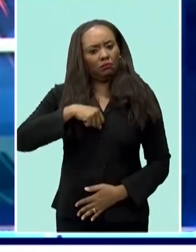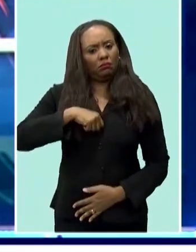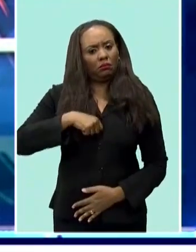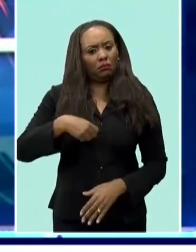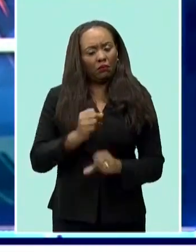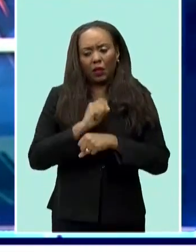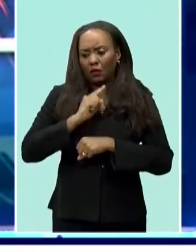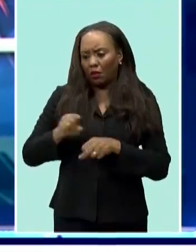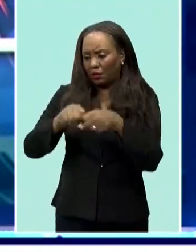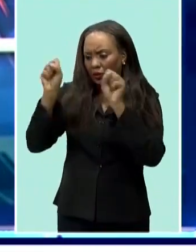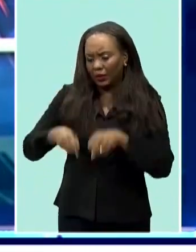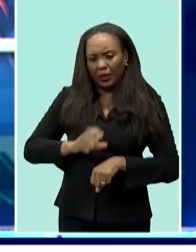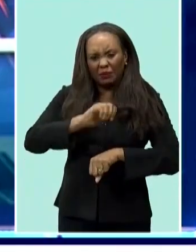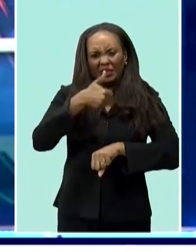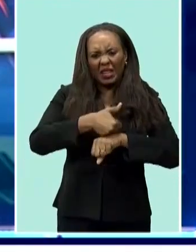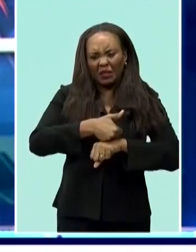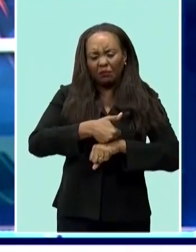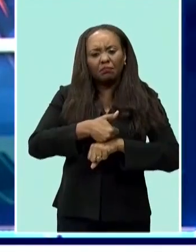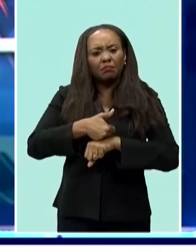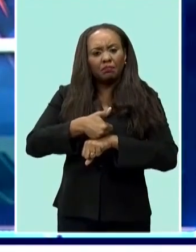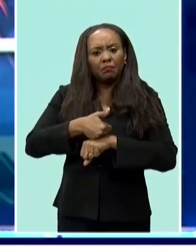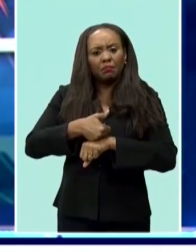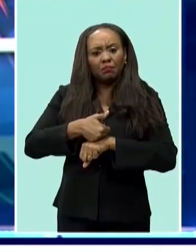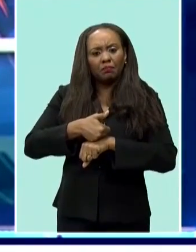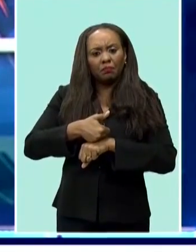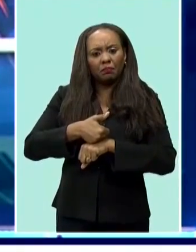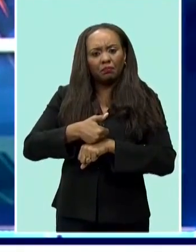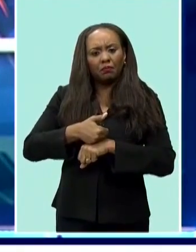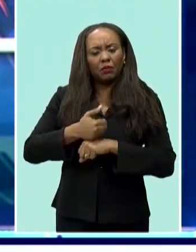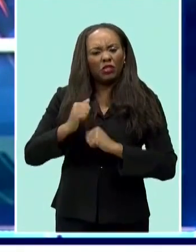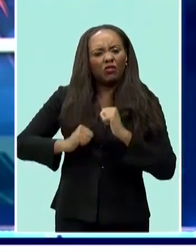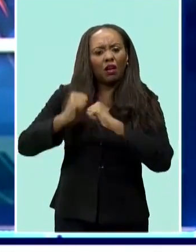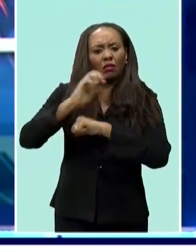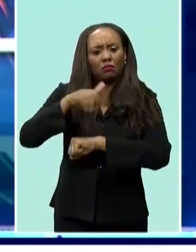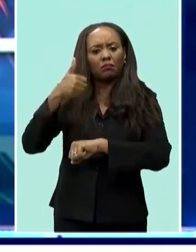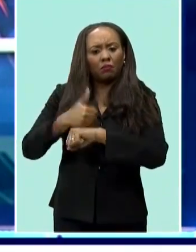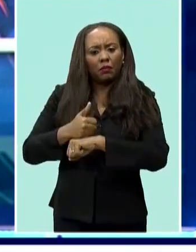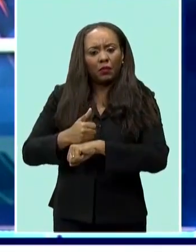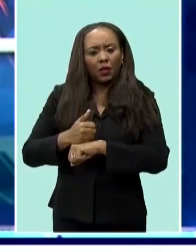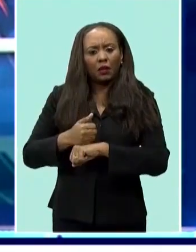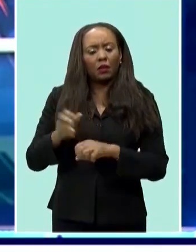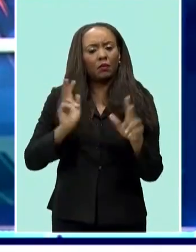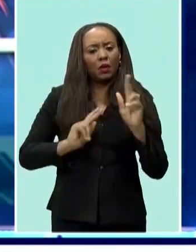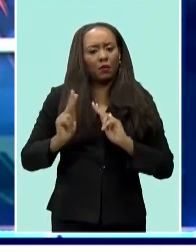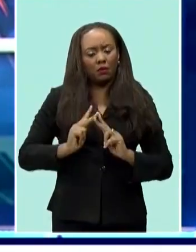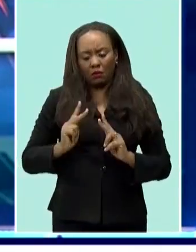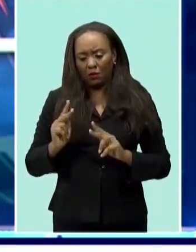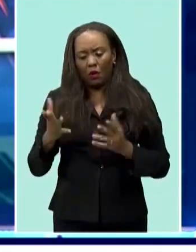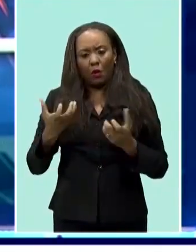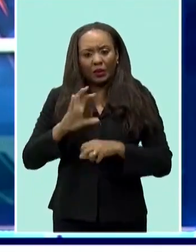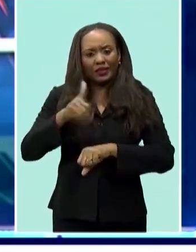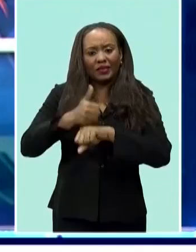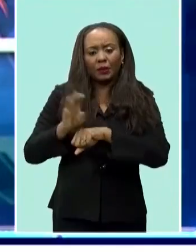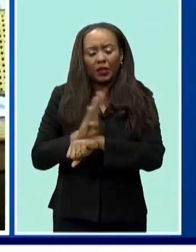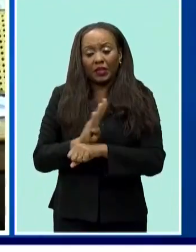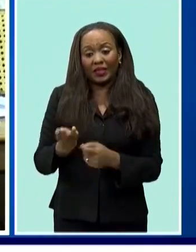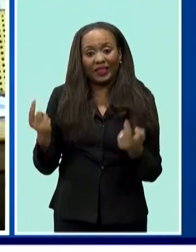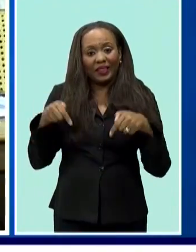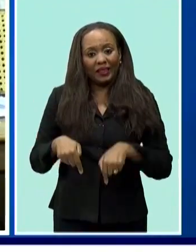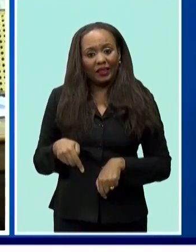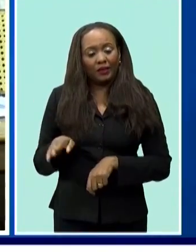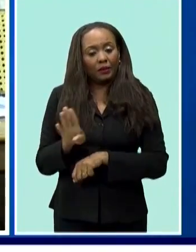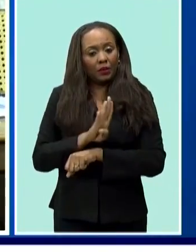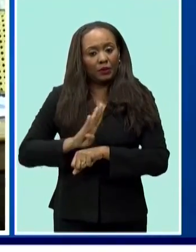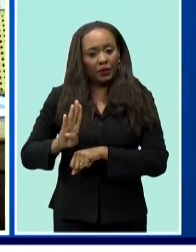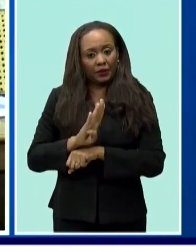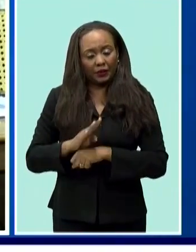proper systems are in place which are capable of the requisite checks on businesses which want to set up here in Barbados. I don't think we're